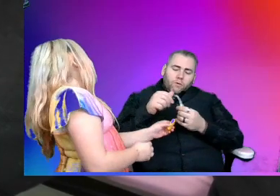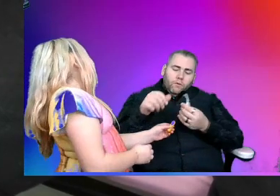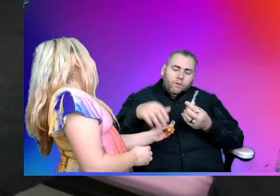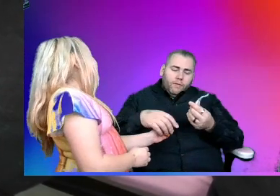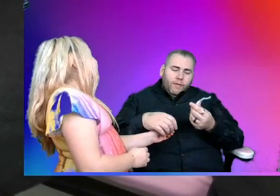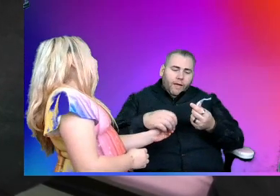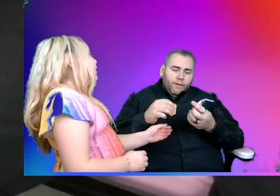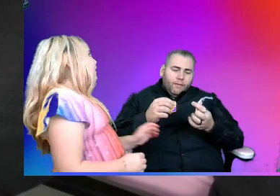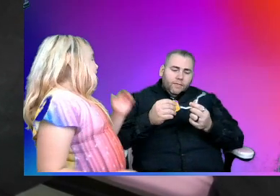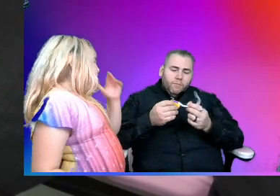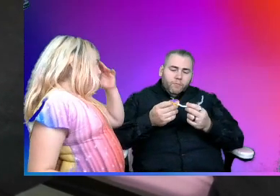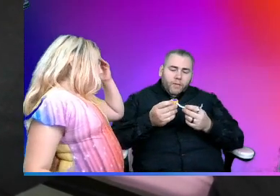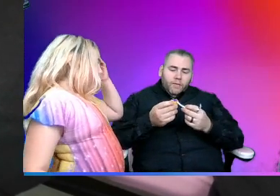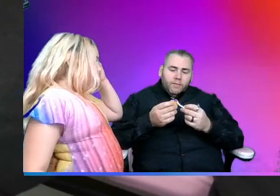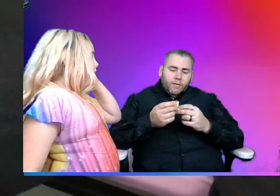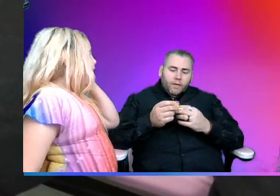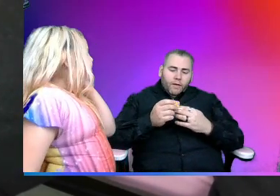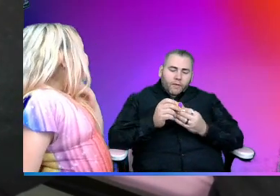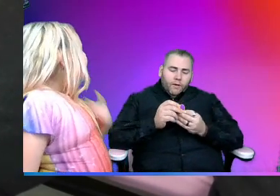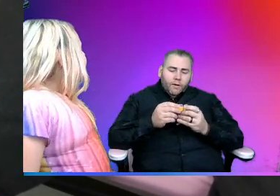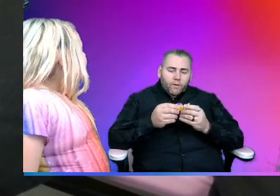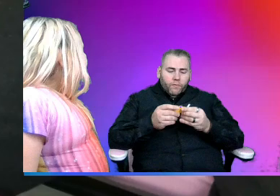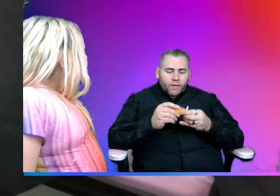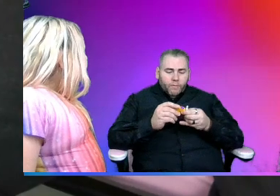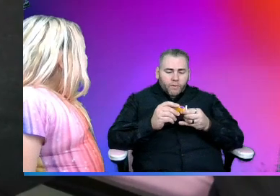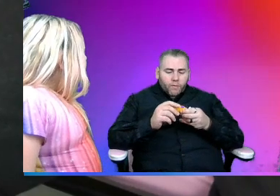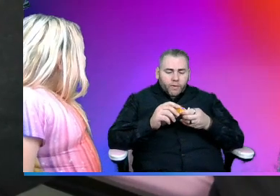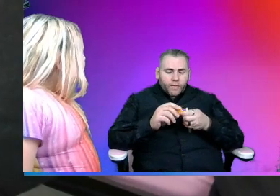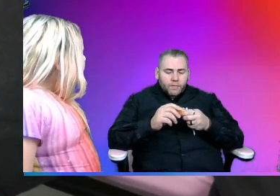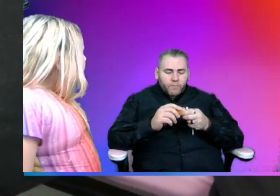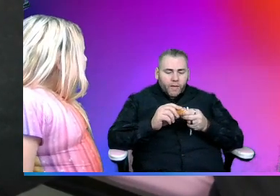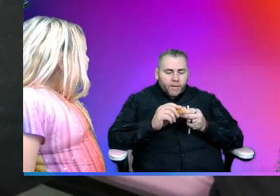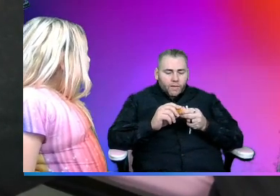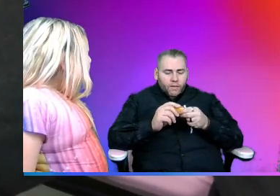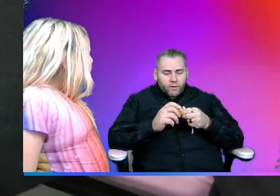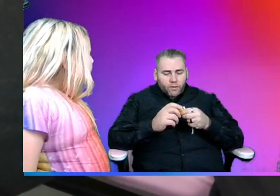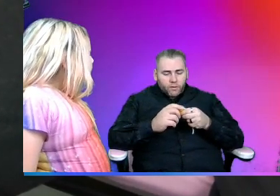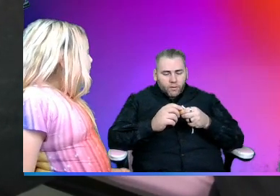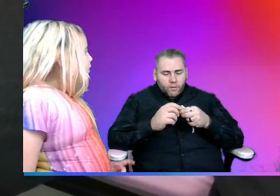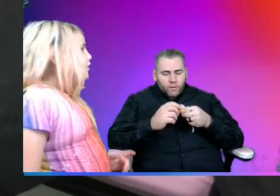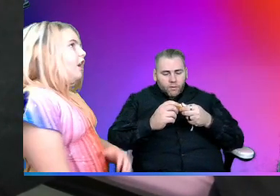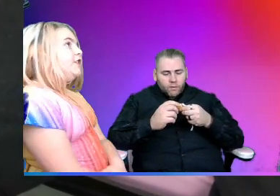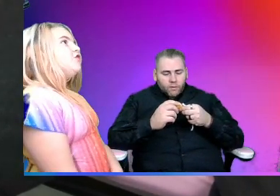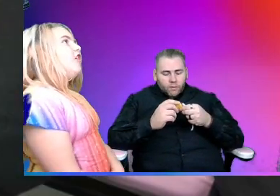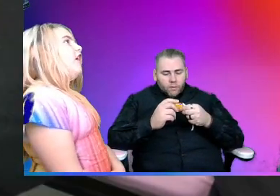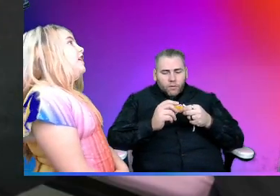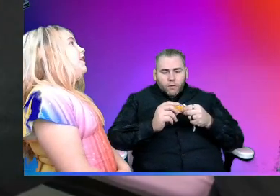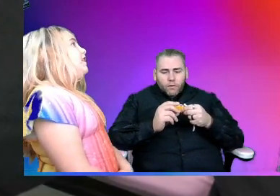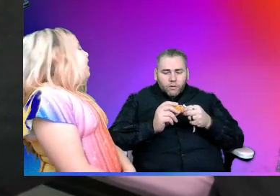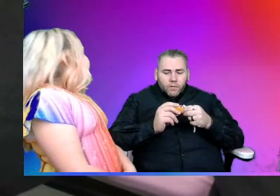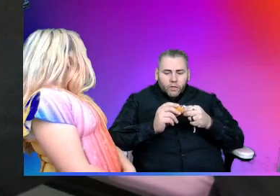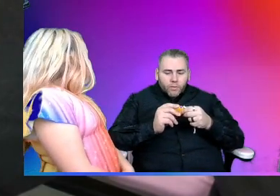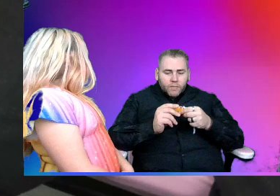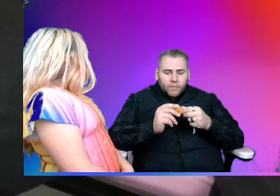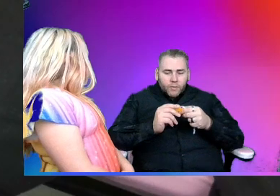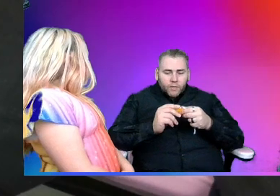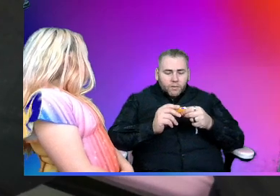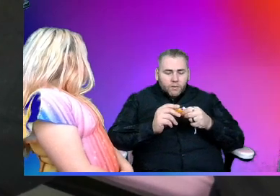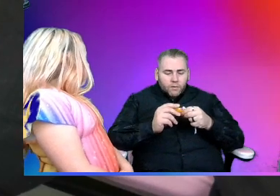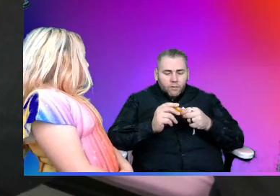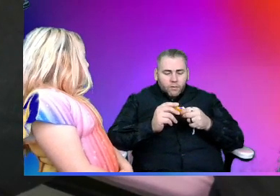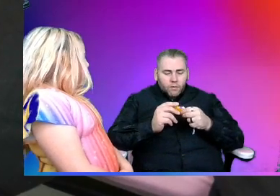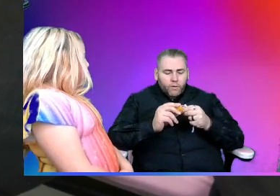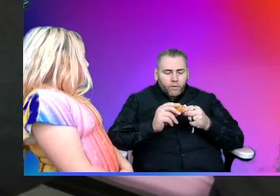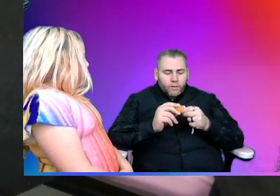So this being stuck on there, I don't think I'm gonna be able to get this back in here. I tried. Yeah, it looks like you're missing a